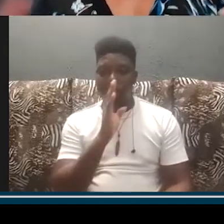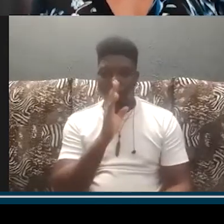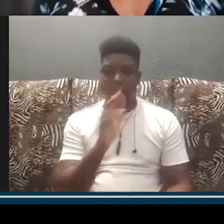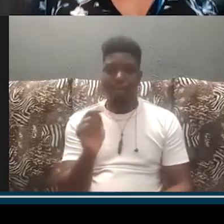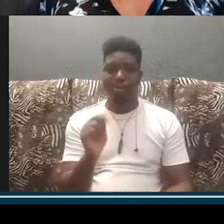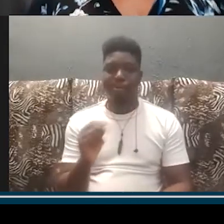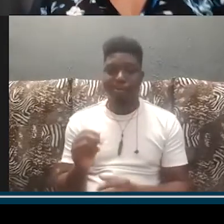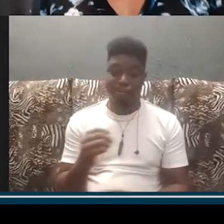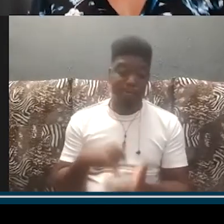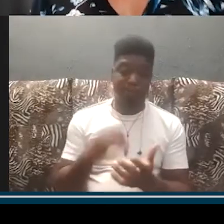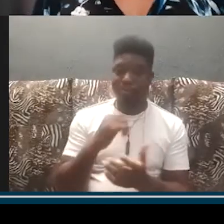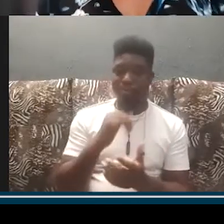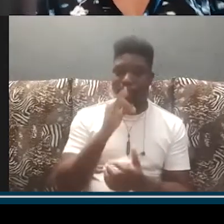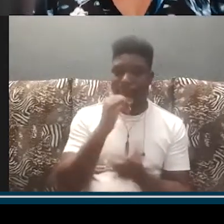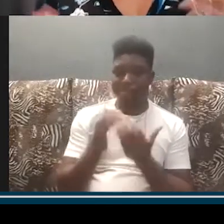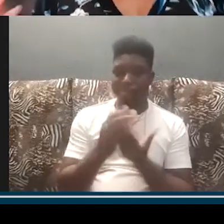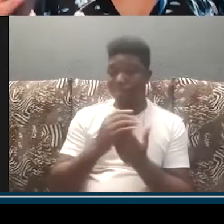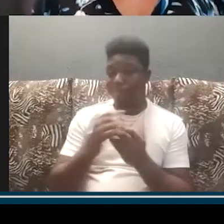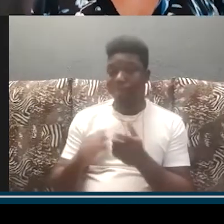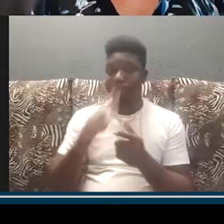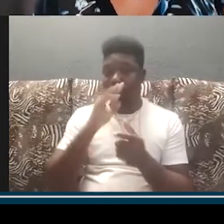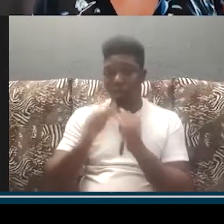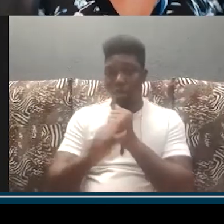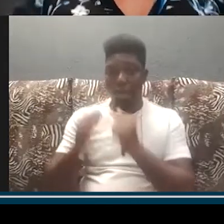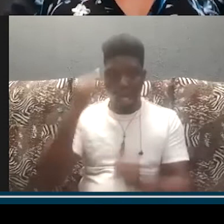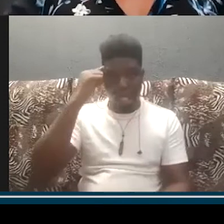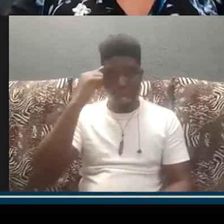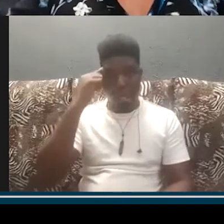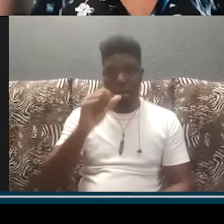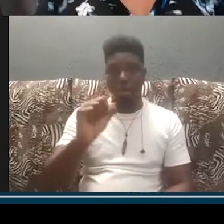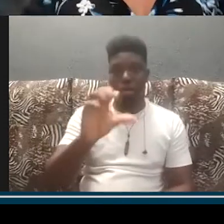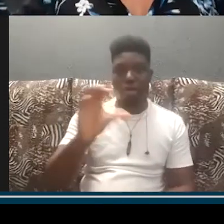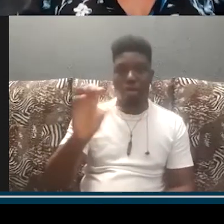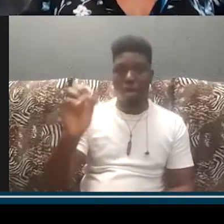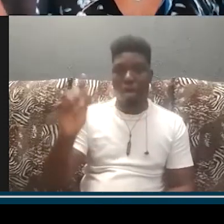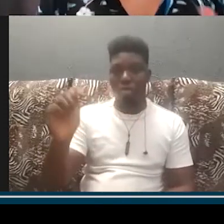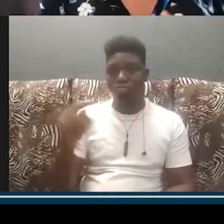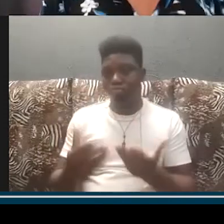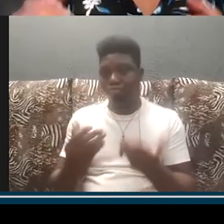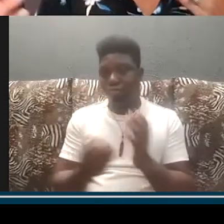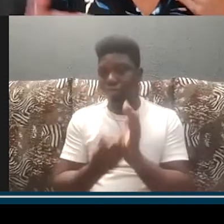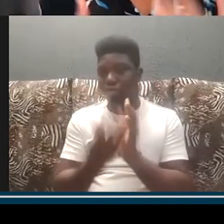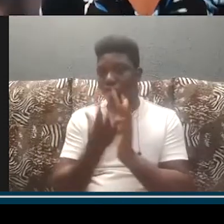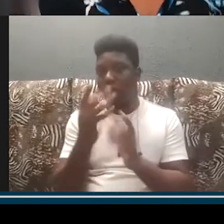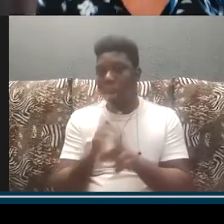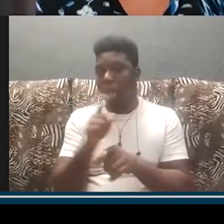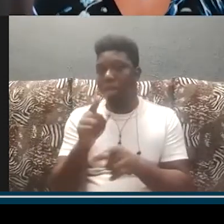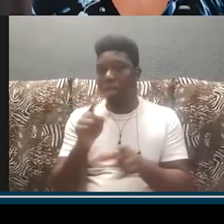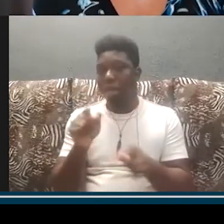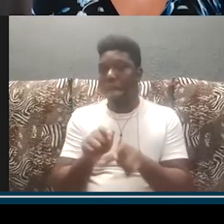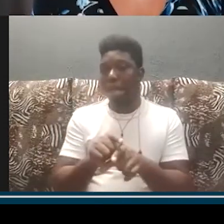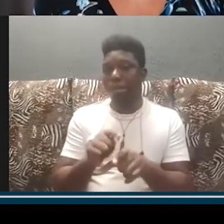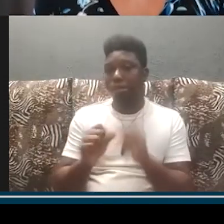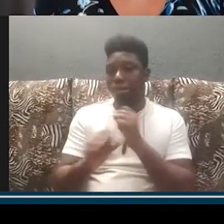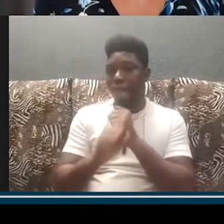think, well, Scott, he probably like grew up like he was like, oh, Scott advocate. Like that was part of